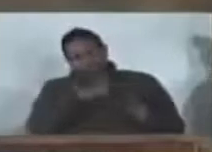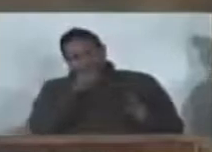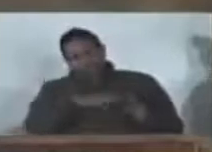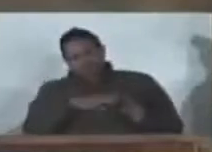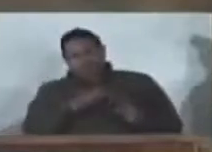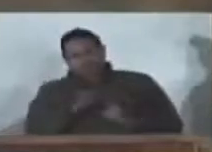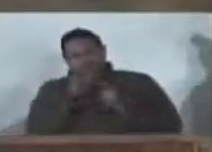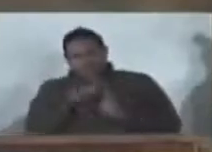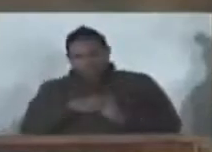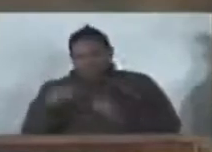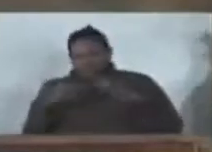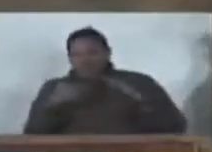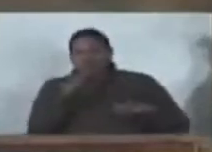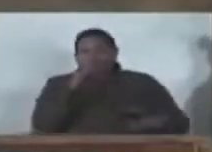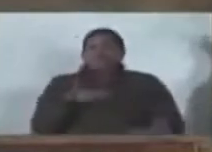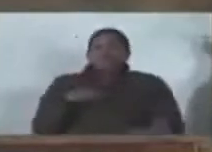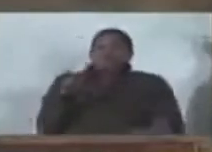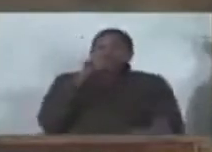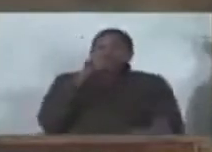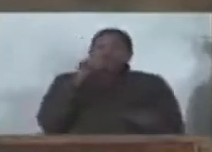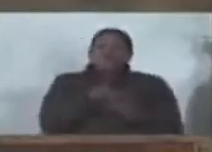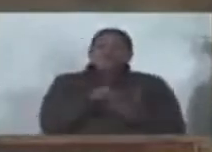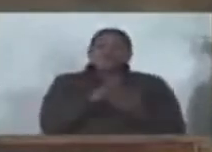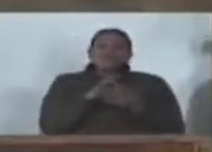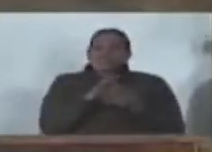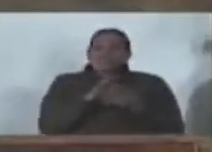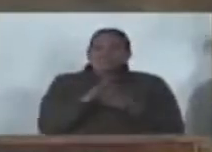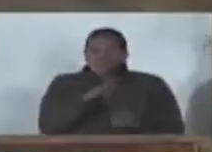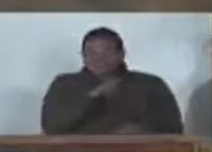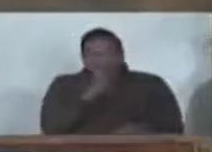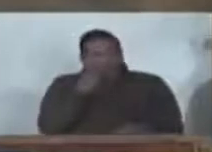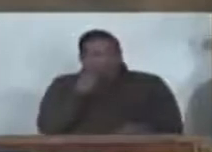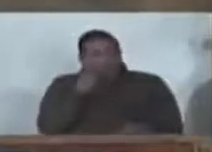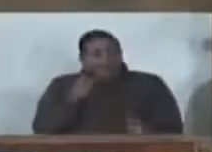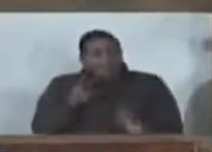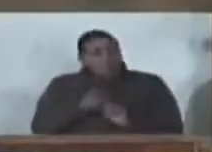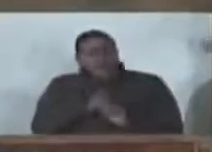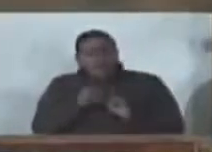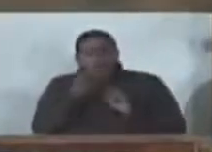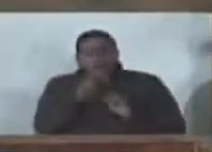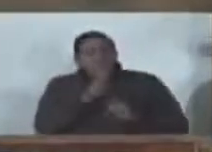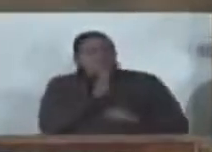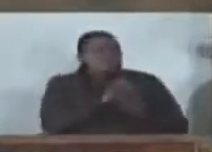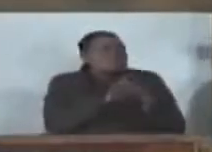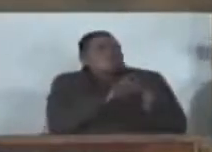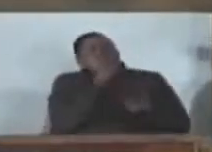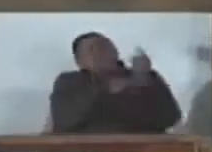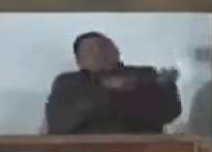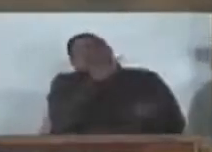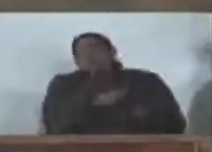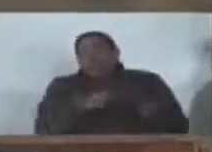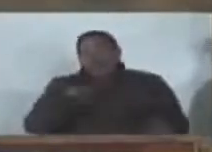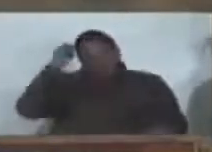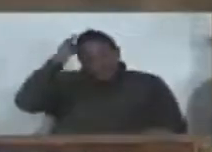the women who are still in these toxic relationships, I understand that it is complex, but